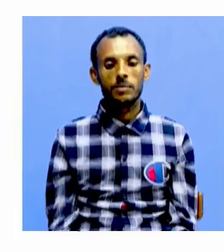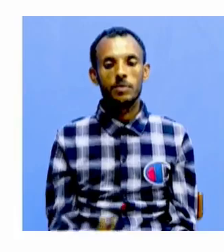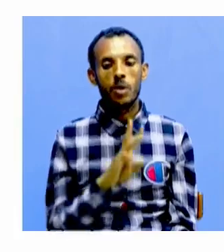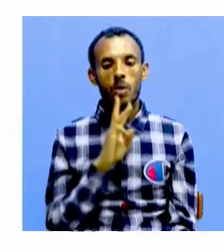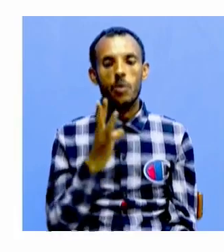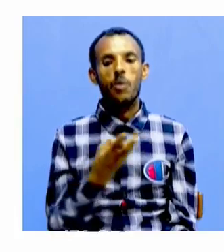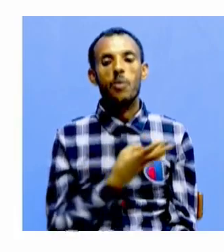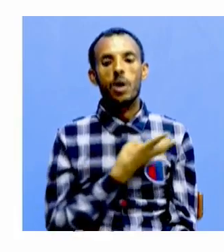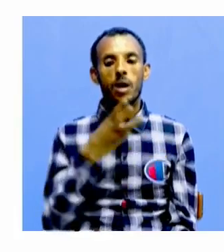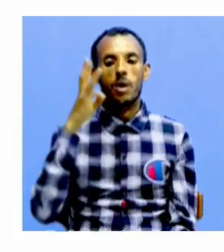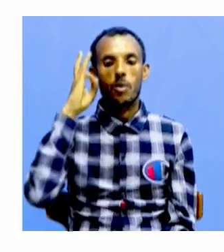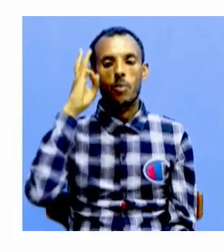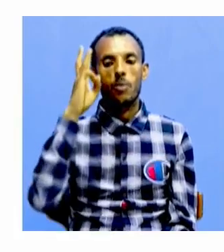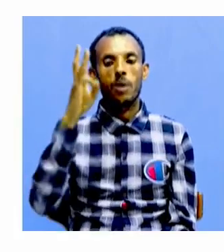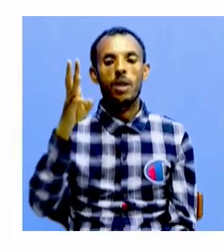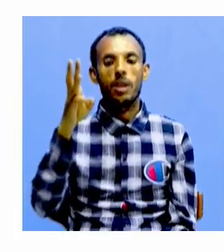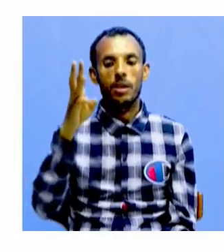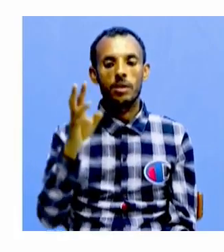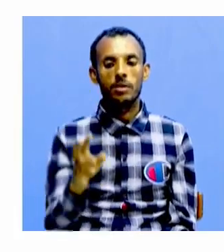we will